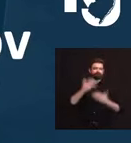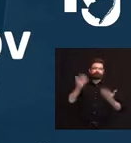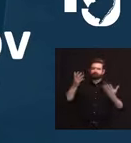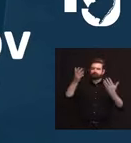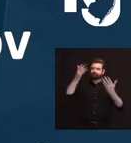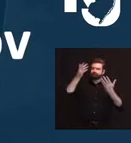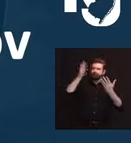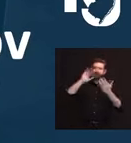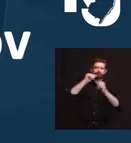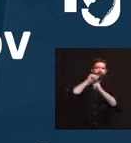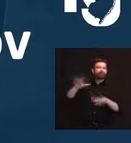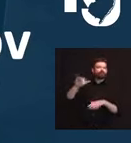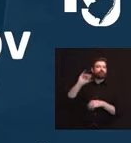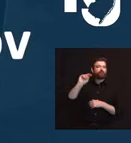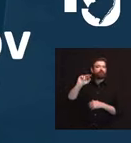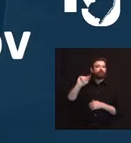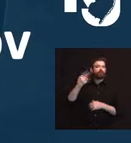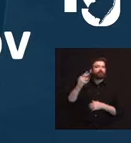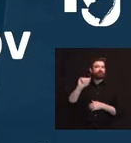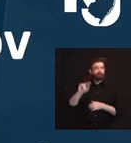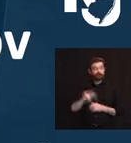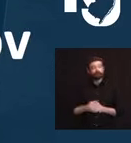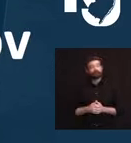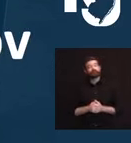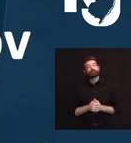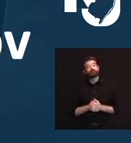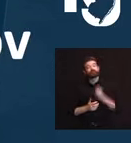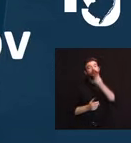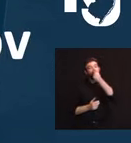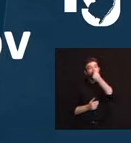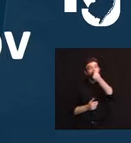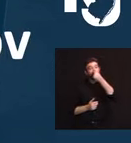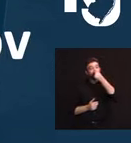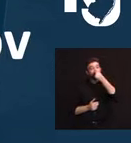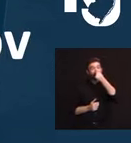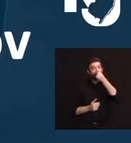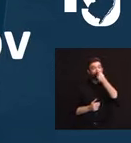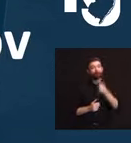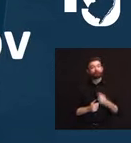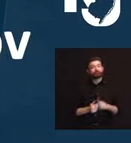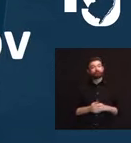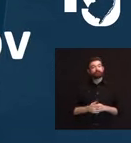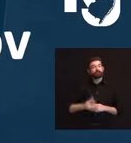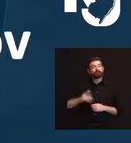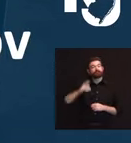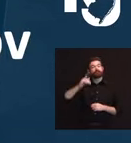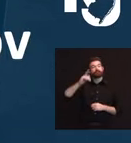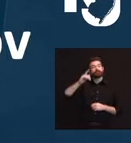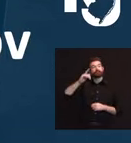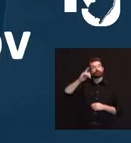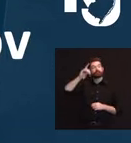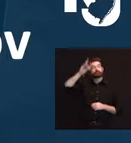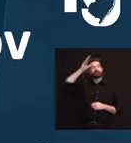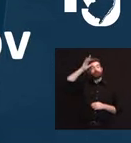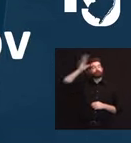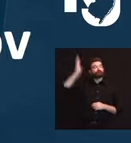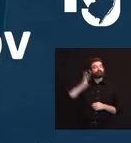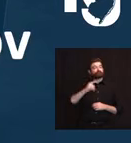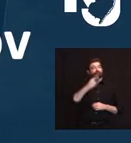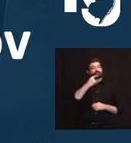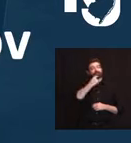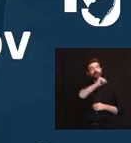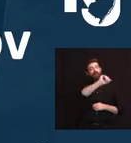say, the Alpha and the Omega. Here's another piece of good Alpha news to our ATU family. Ray Greaves just had a granddaughter born,